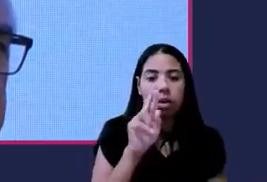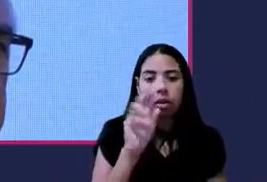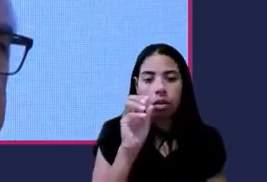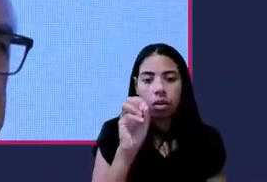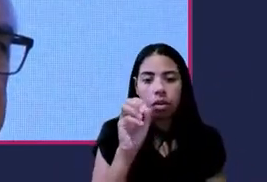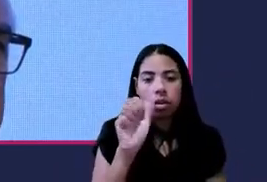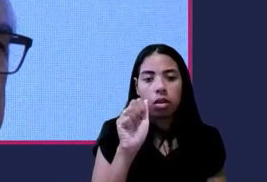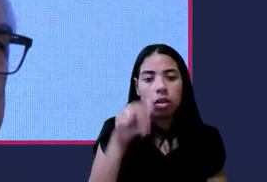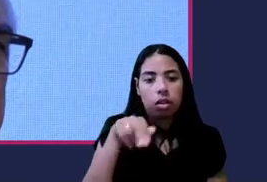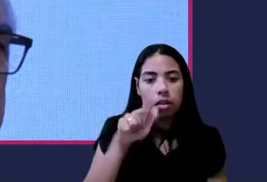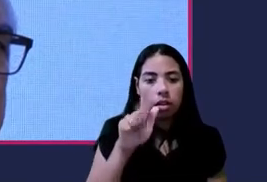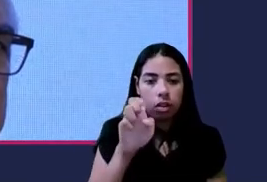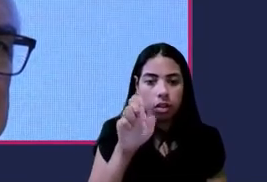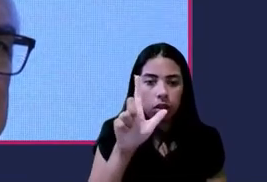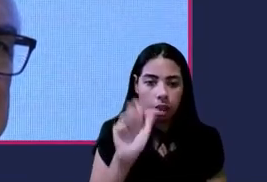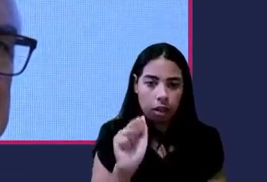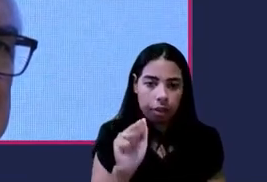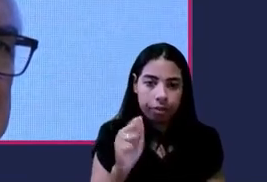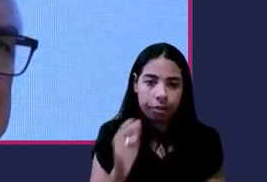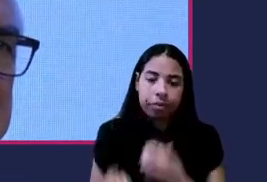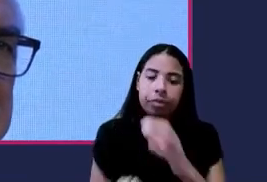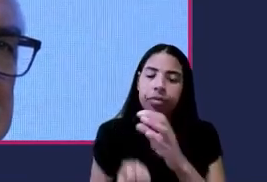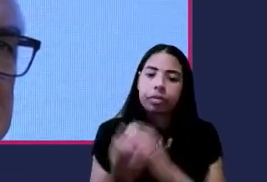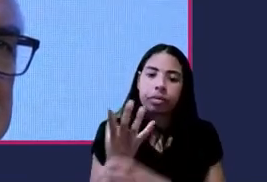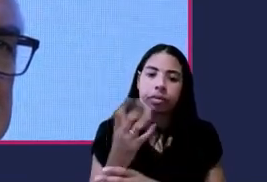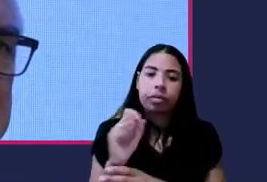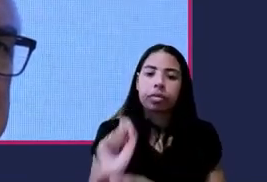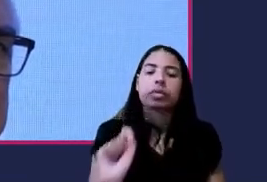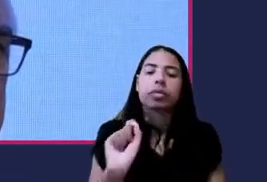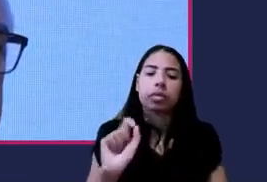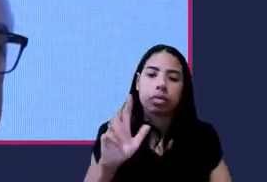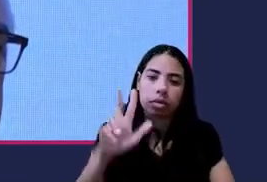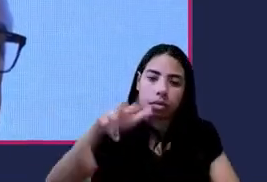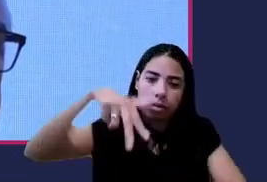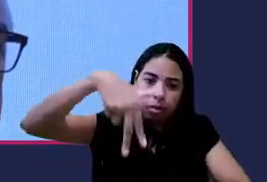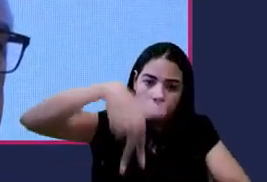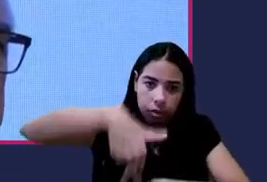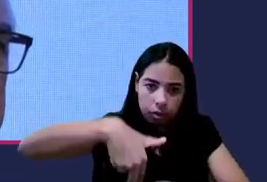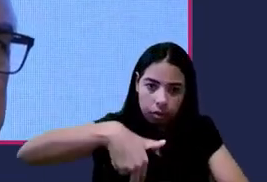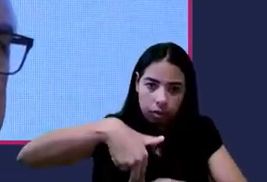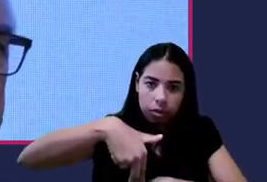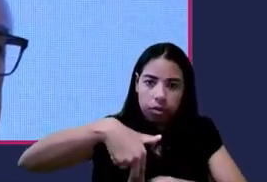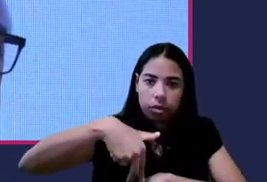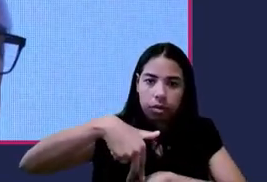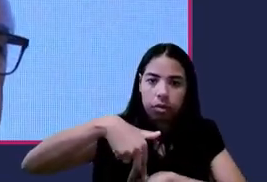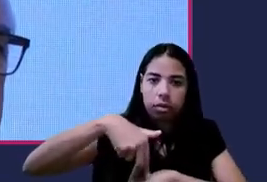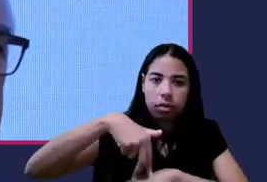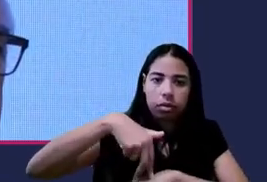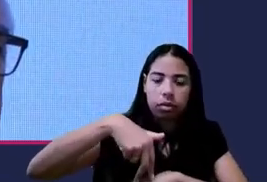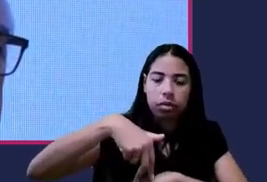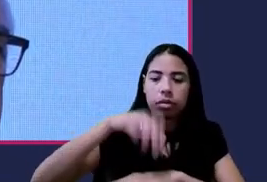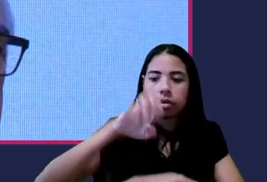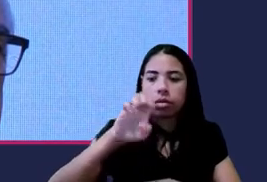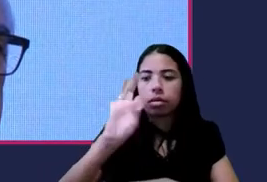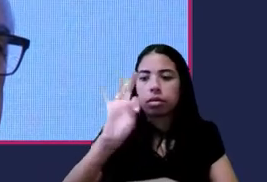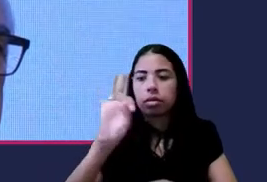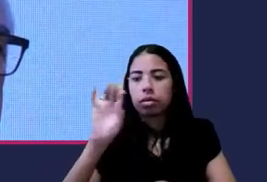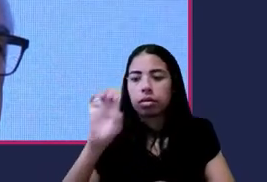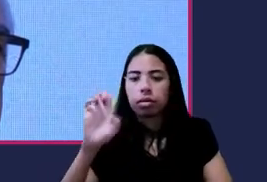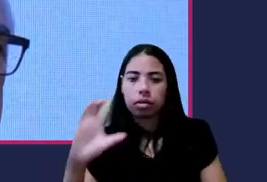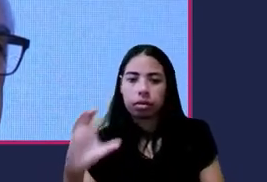meet my friend, Rosângela Moro. We have put together the Parliamentary Front